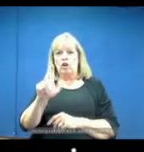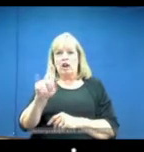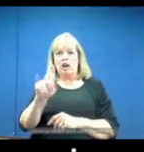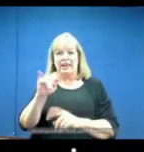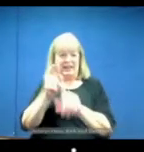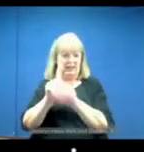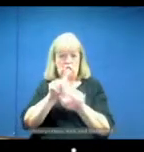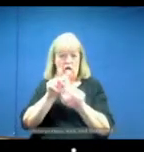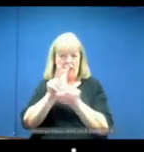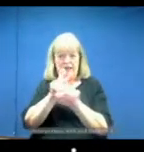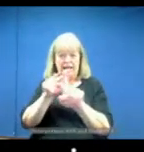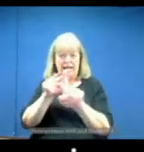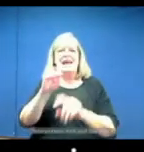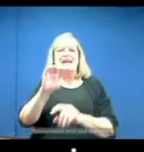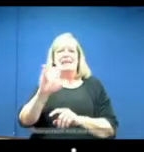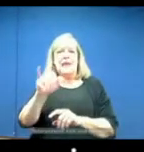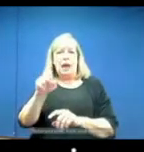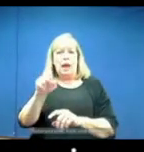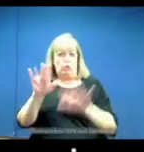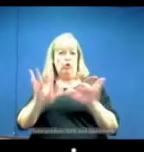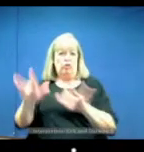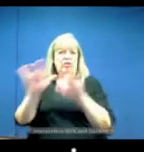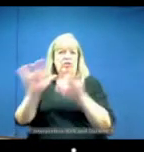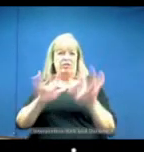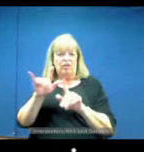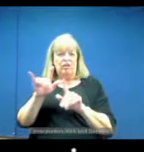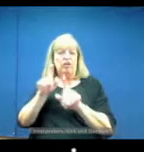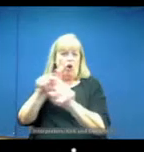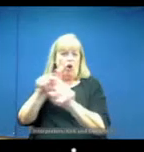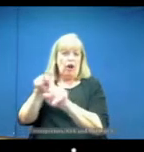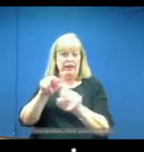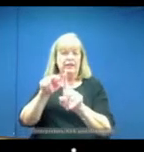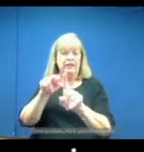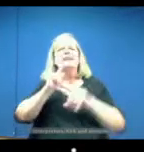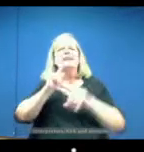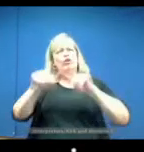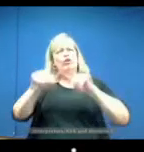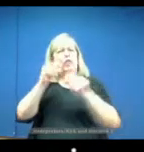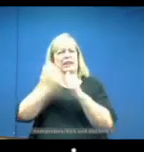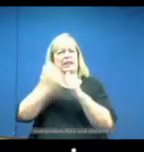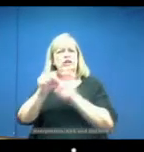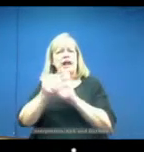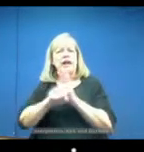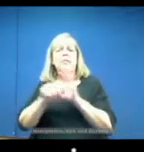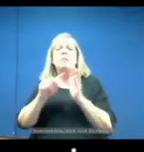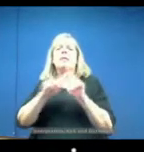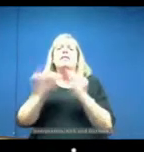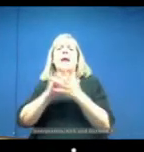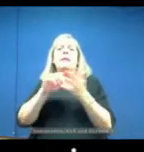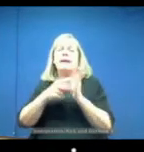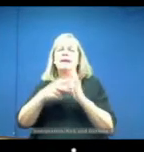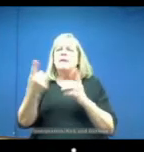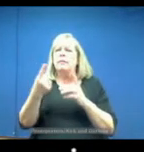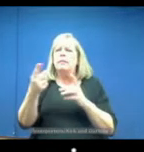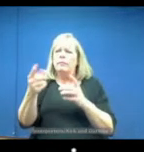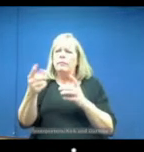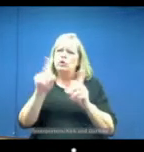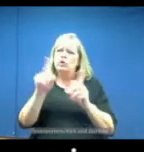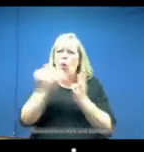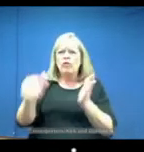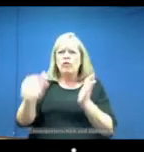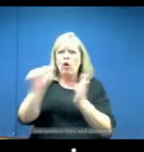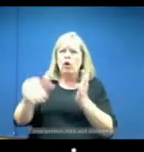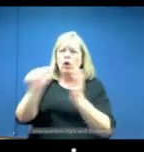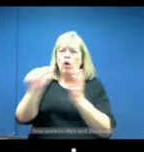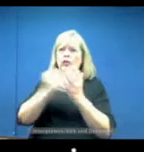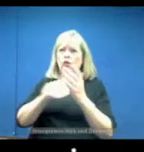And again, it depends on your state, but stalking generally involves repeated acts that would cause a reasonable person to fear for